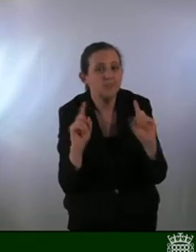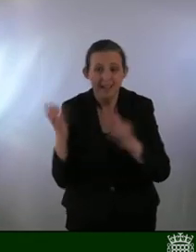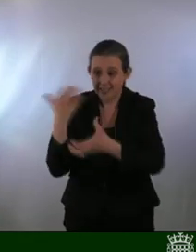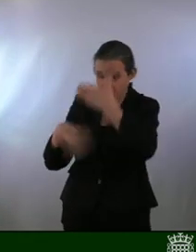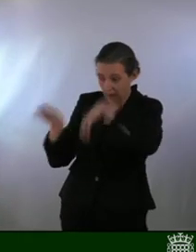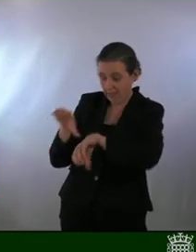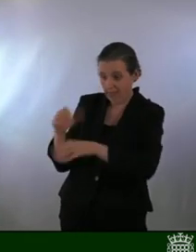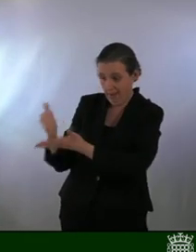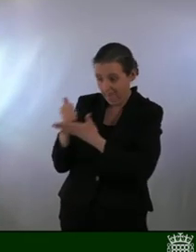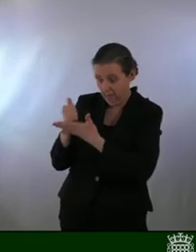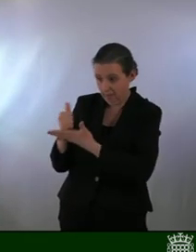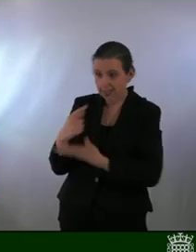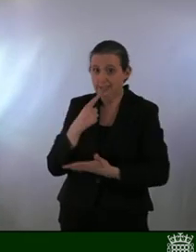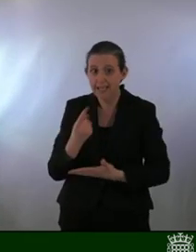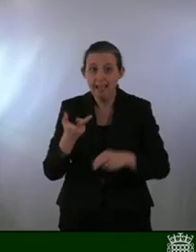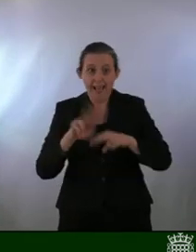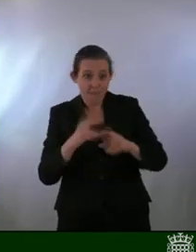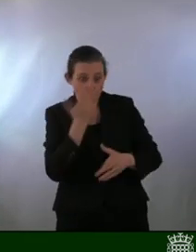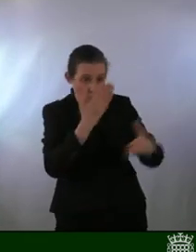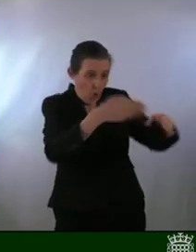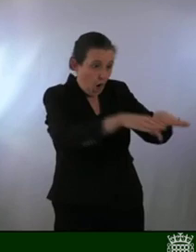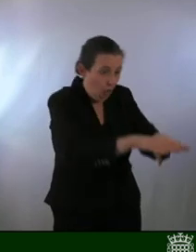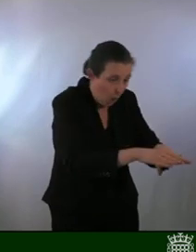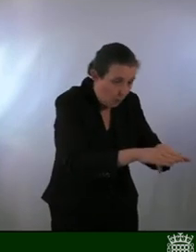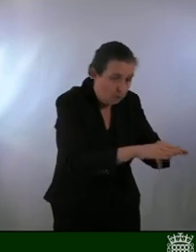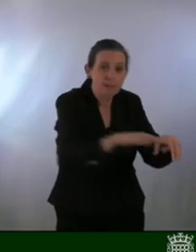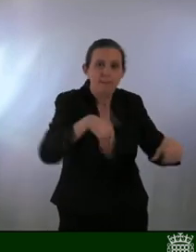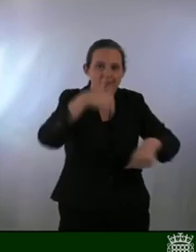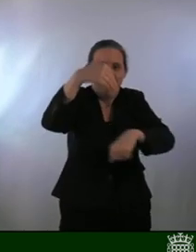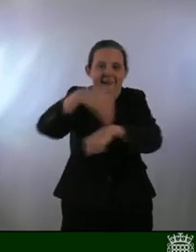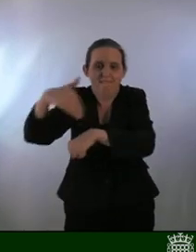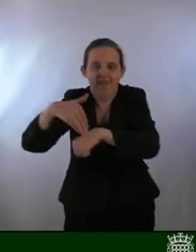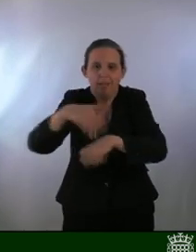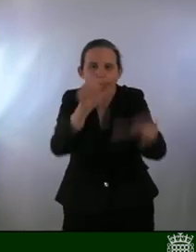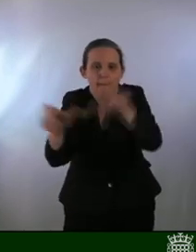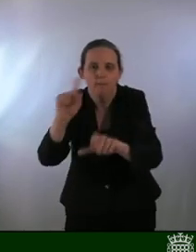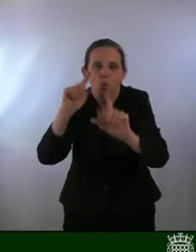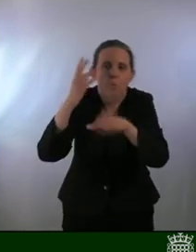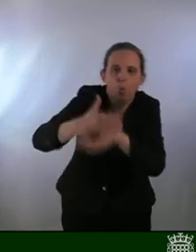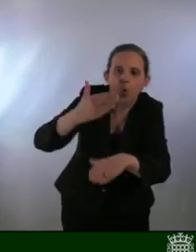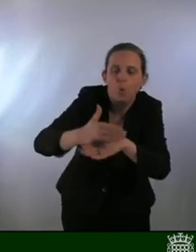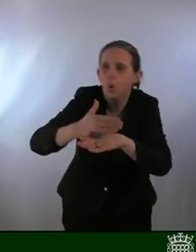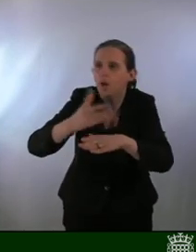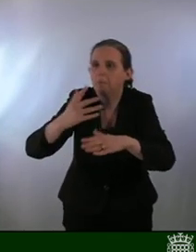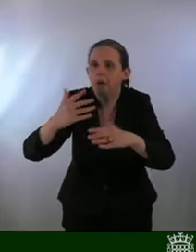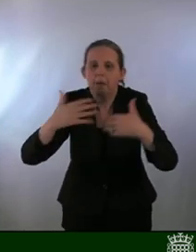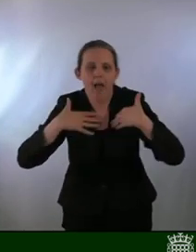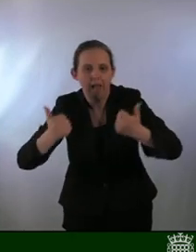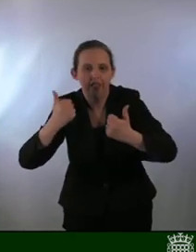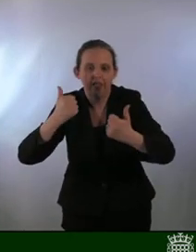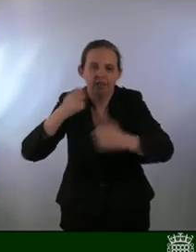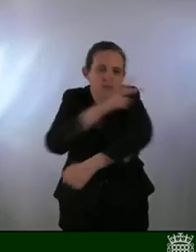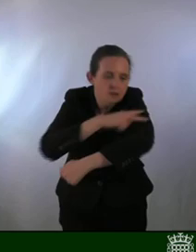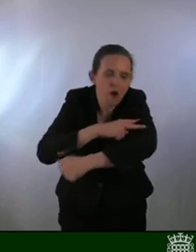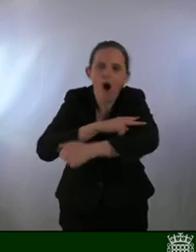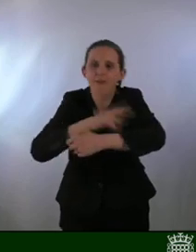has a significant impact on people's ability to work, especially including in key areas like the health service, but also